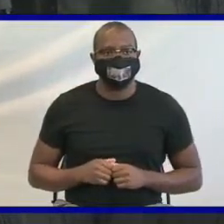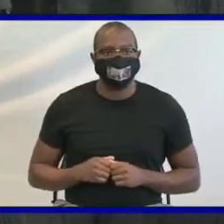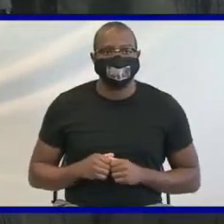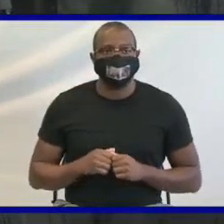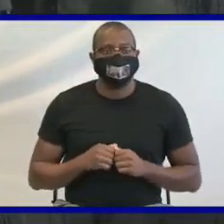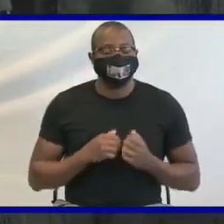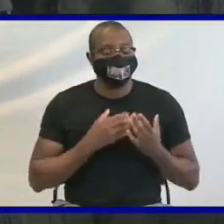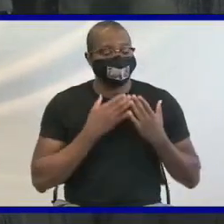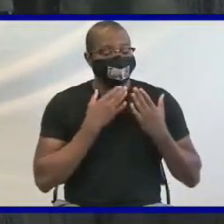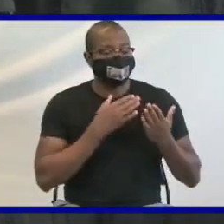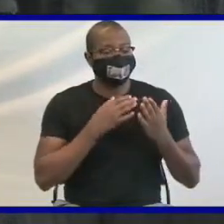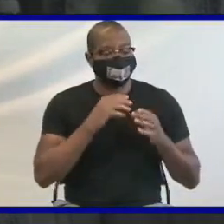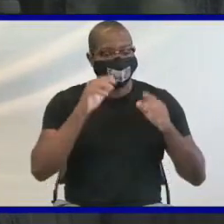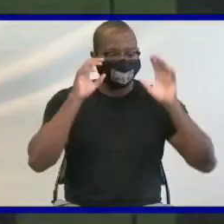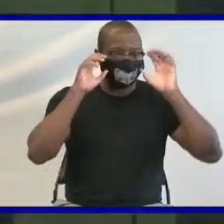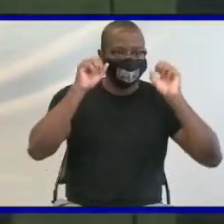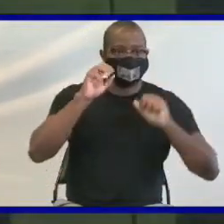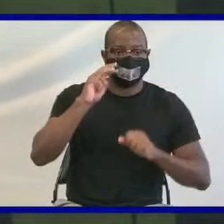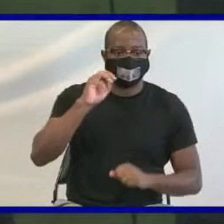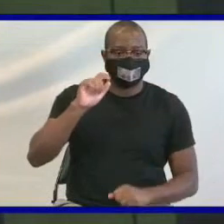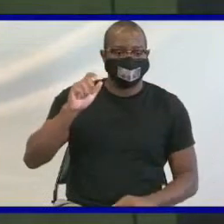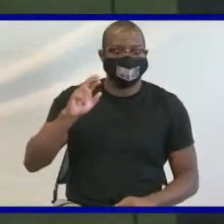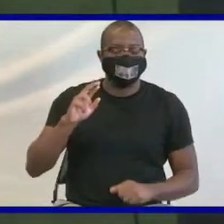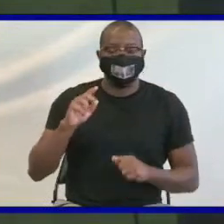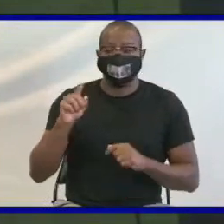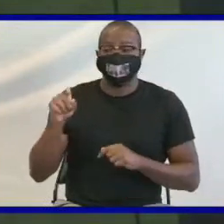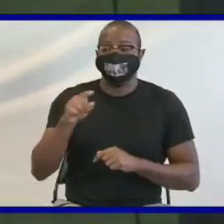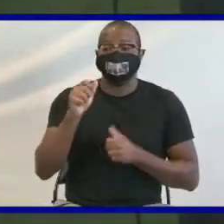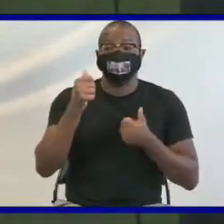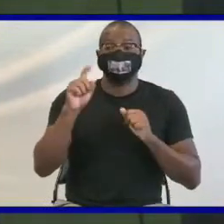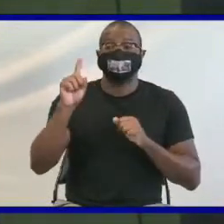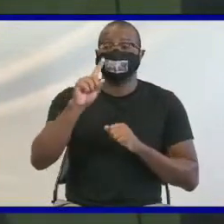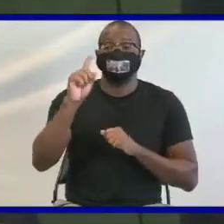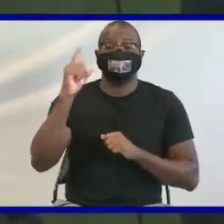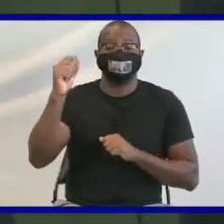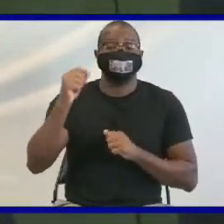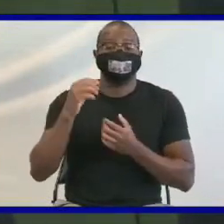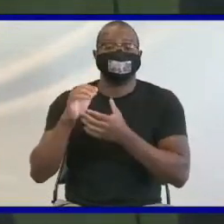Thank you, President Miller. And wherever you are, congratulations, fellow alumni.